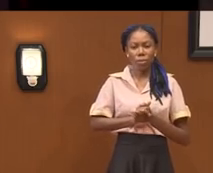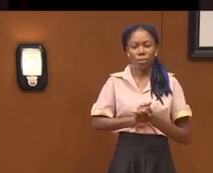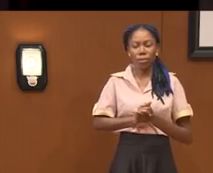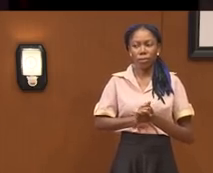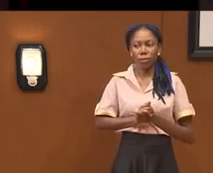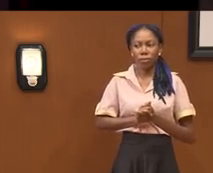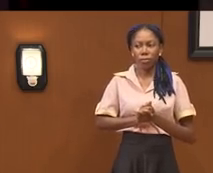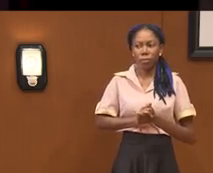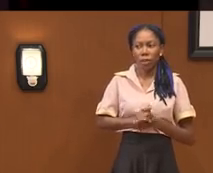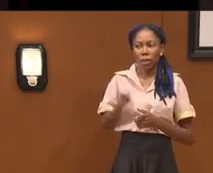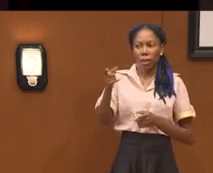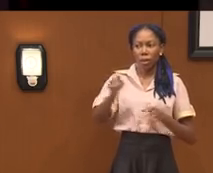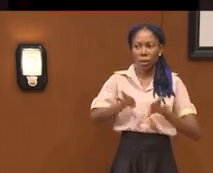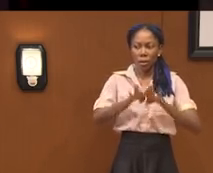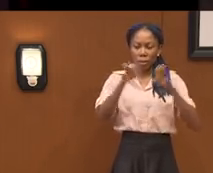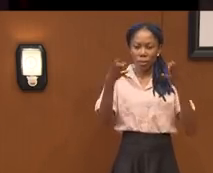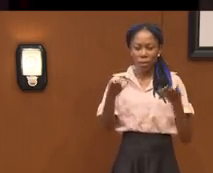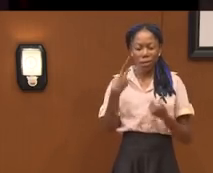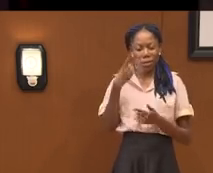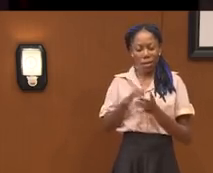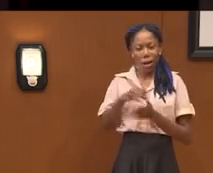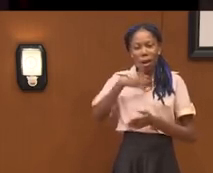opened, the house was decayed.